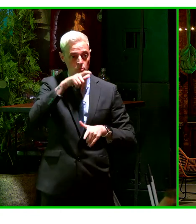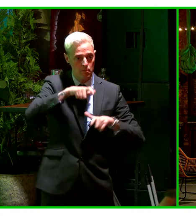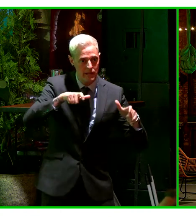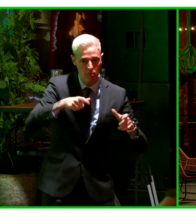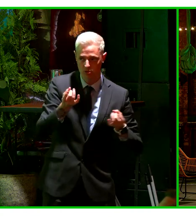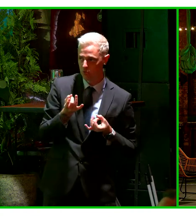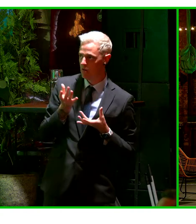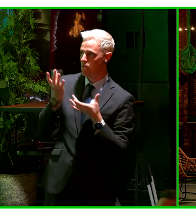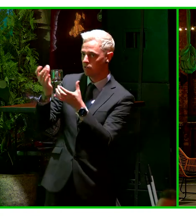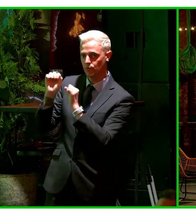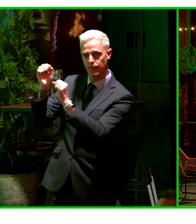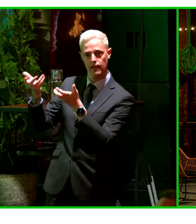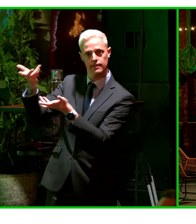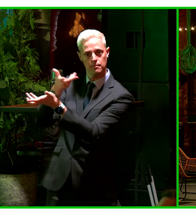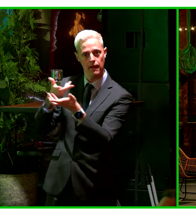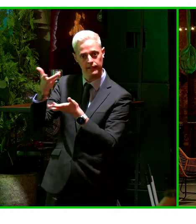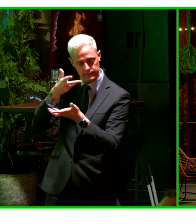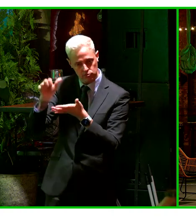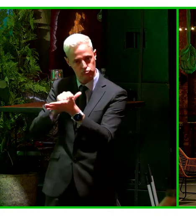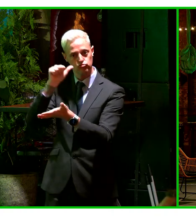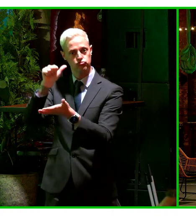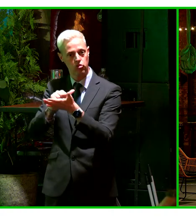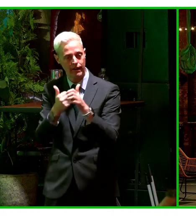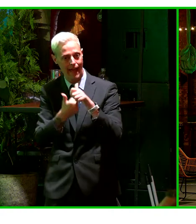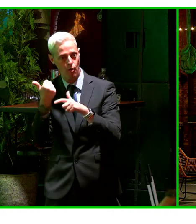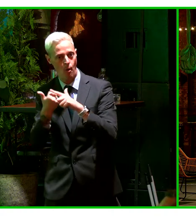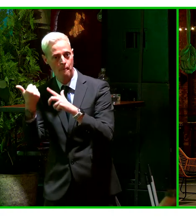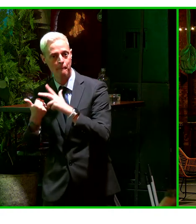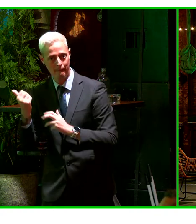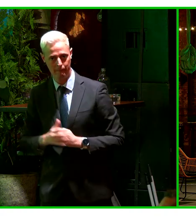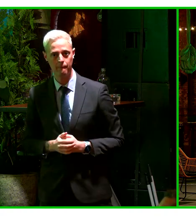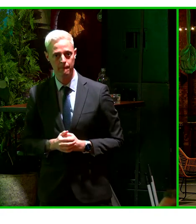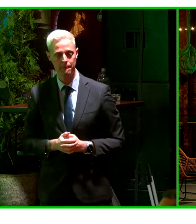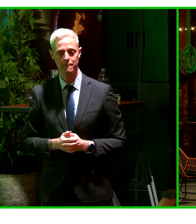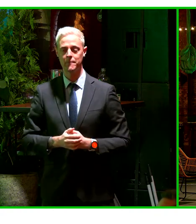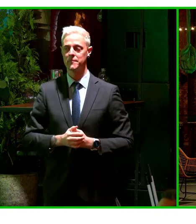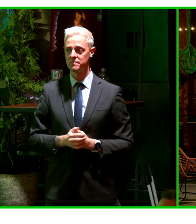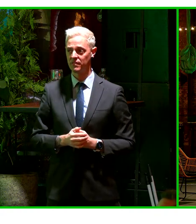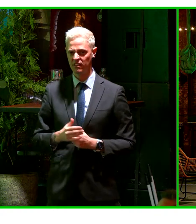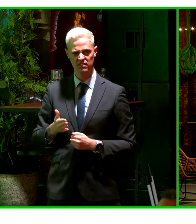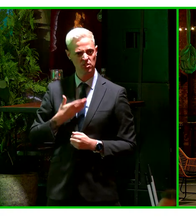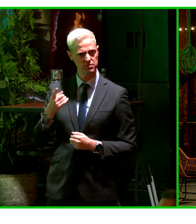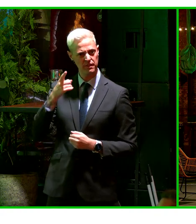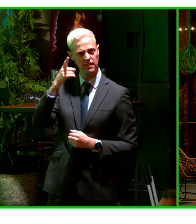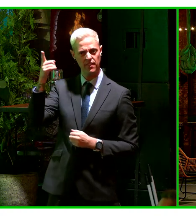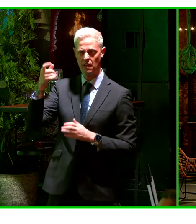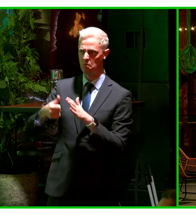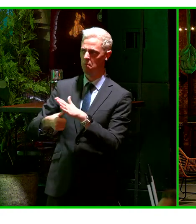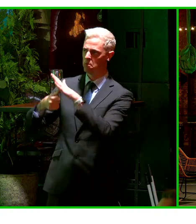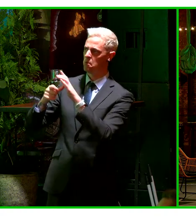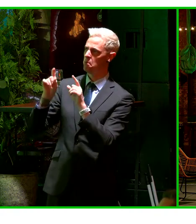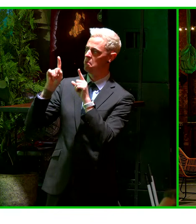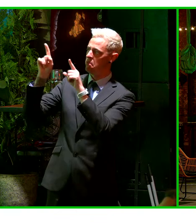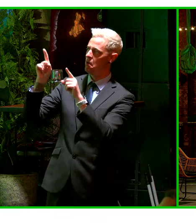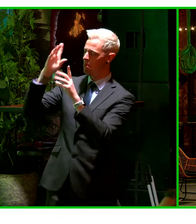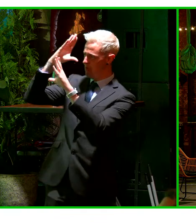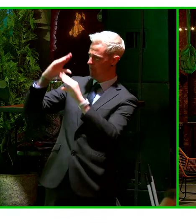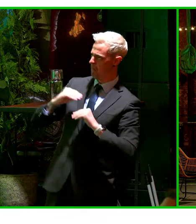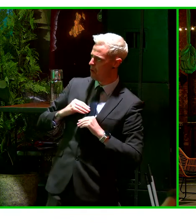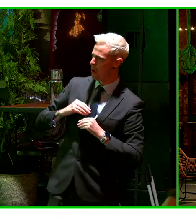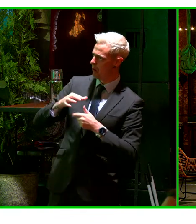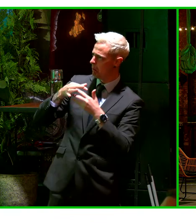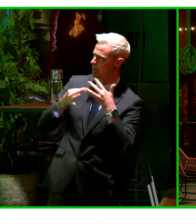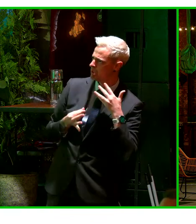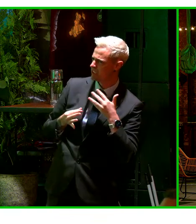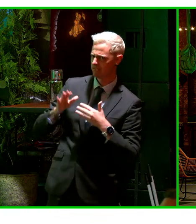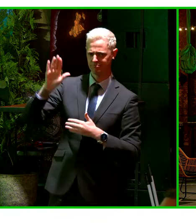this debate and get the right outcome at the end of the week, rather than being sort of told from on high how it